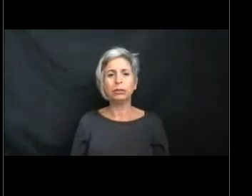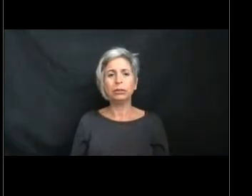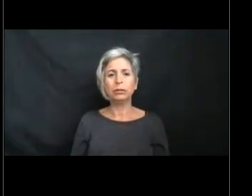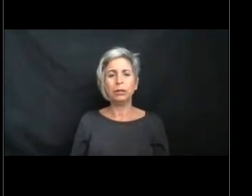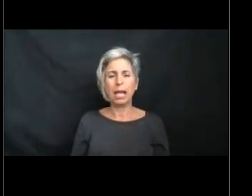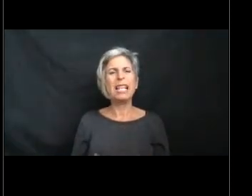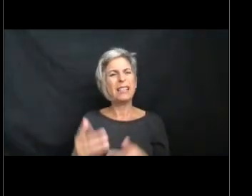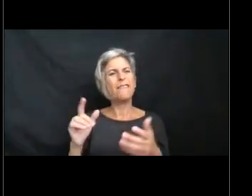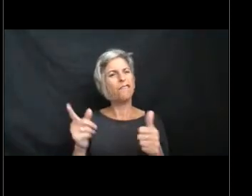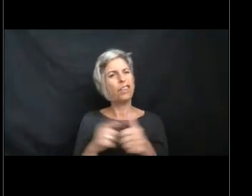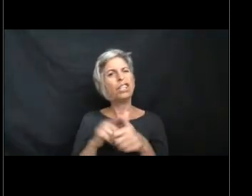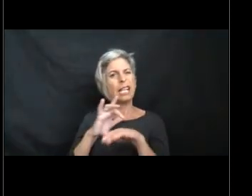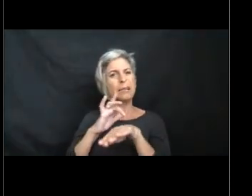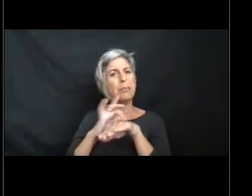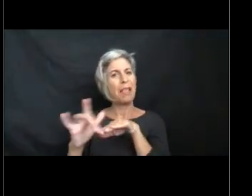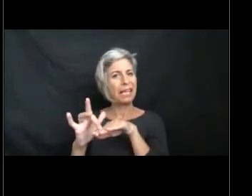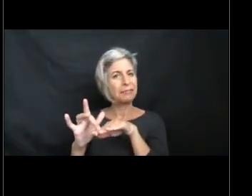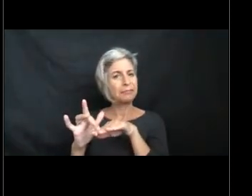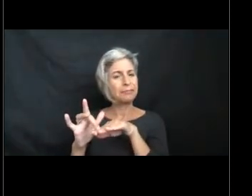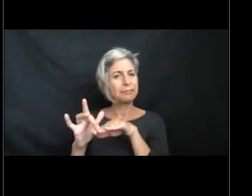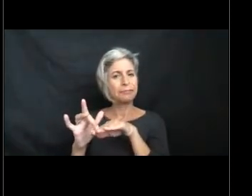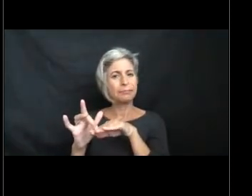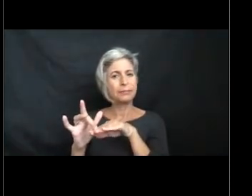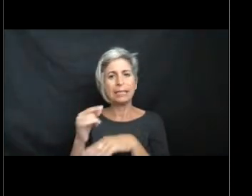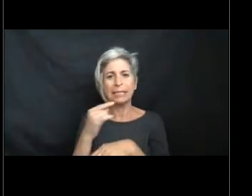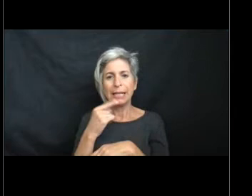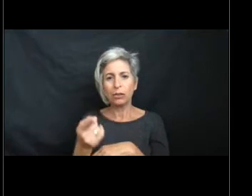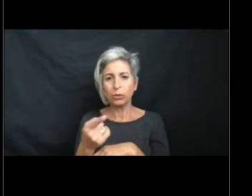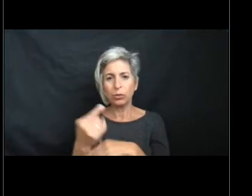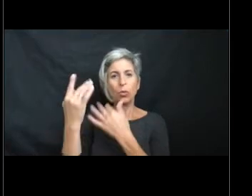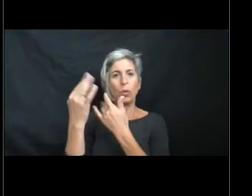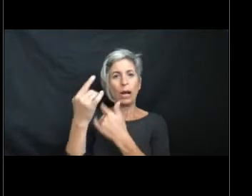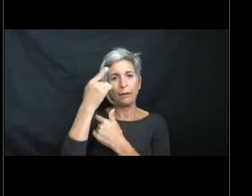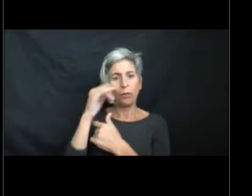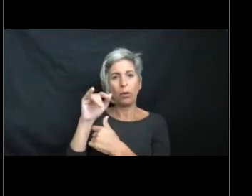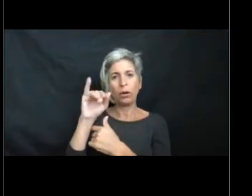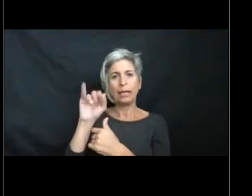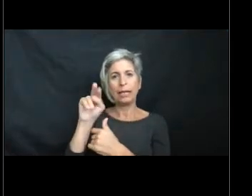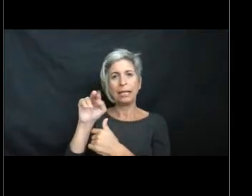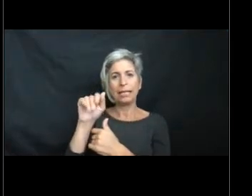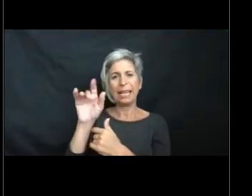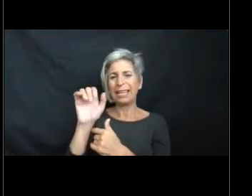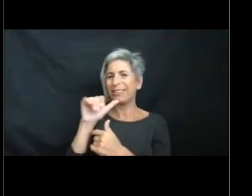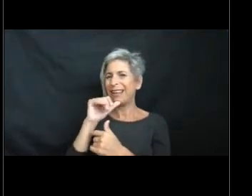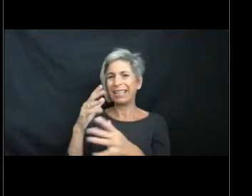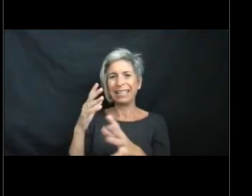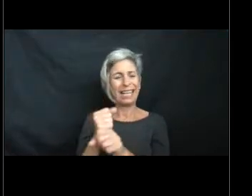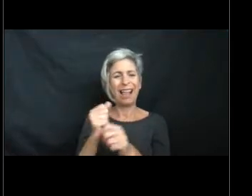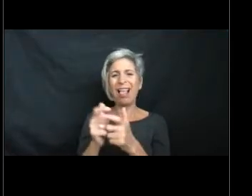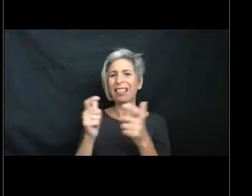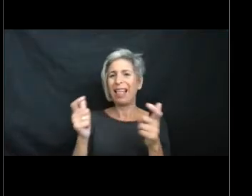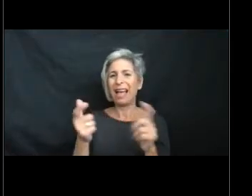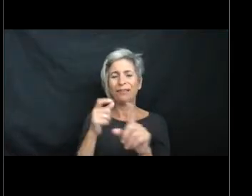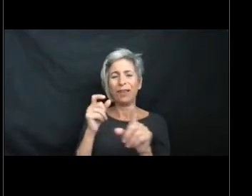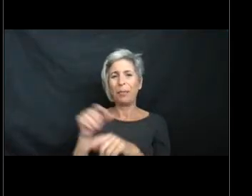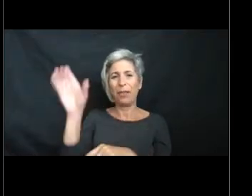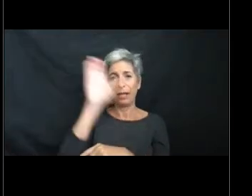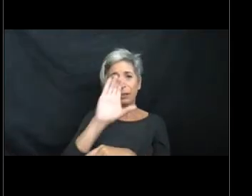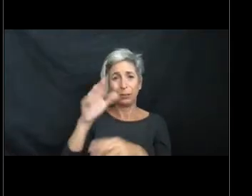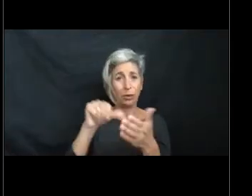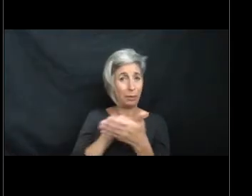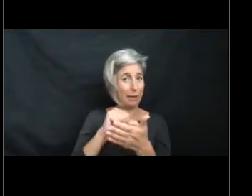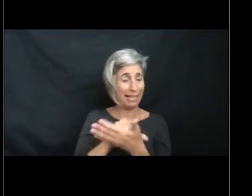you initially submit your application. This project right here is waiting for intake, so you're not going to get a lot of out of the Explorer page. You